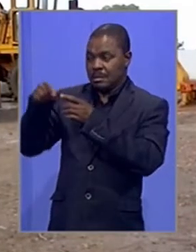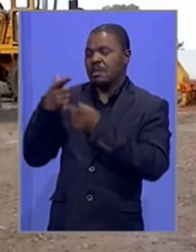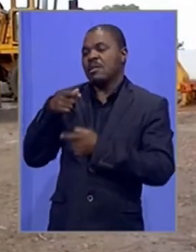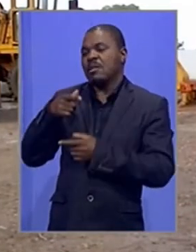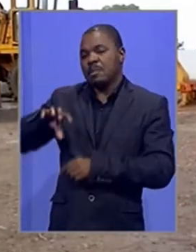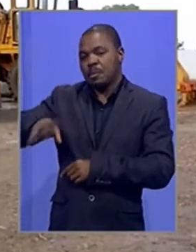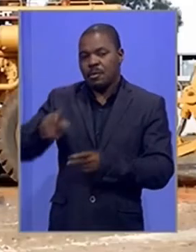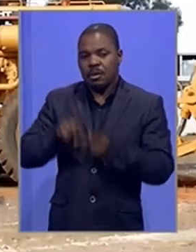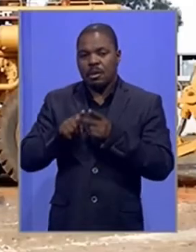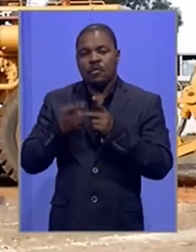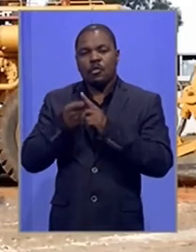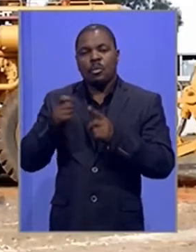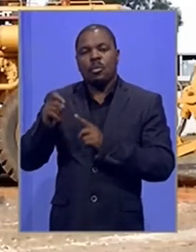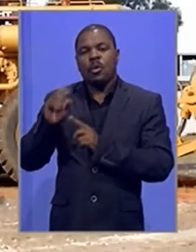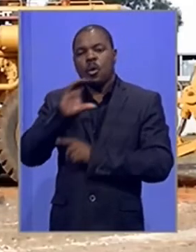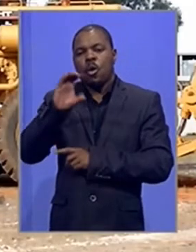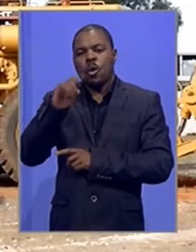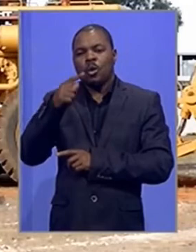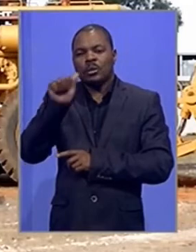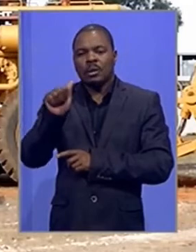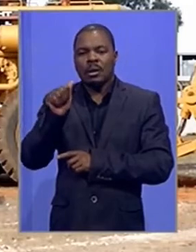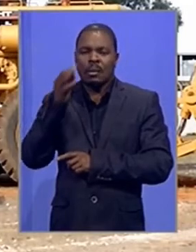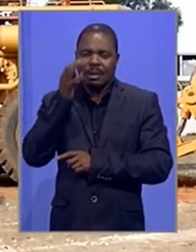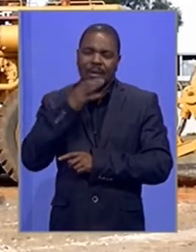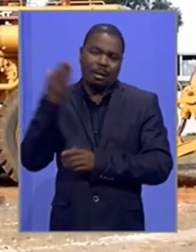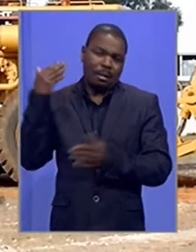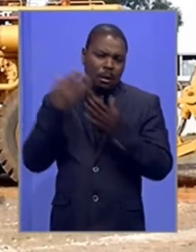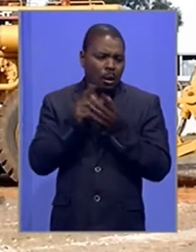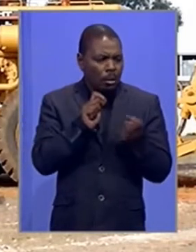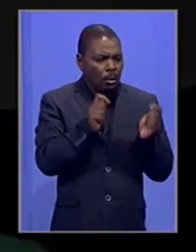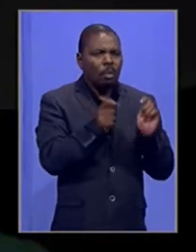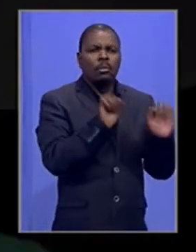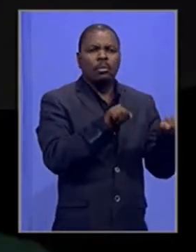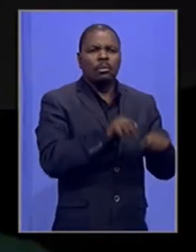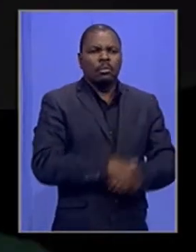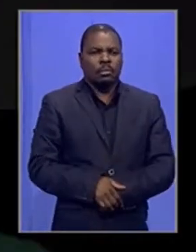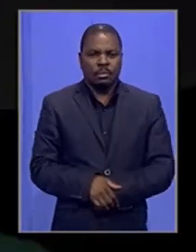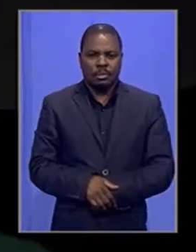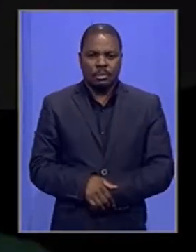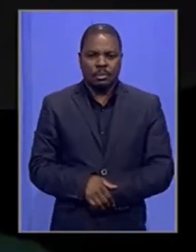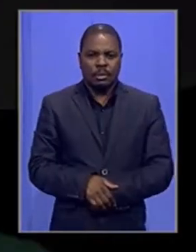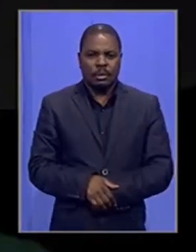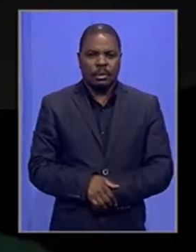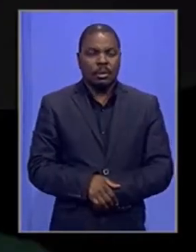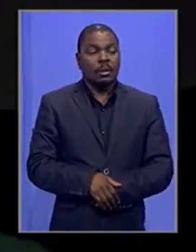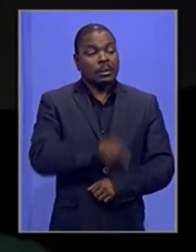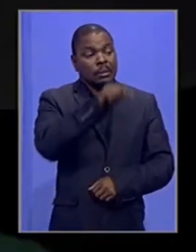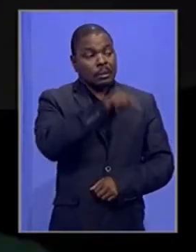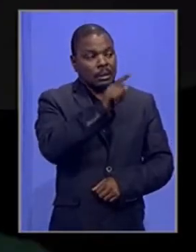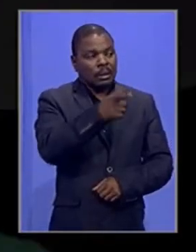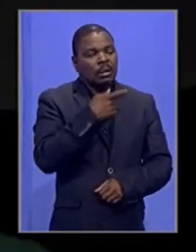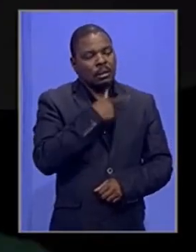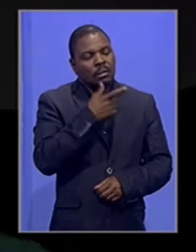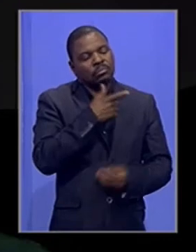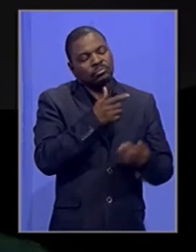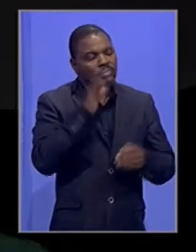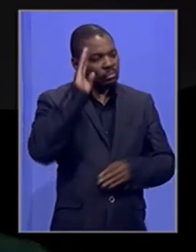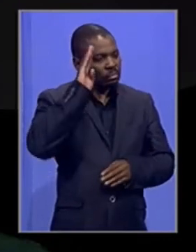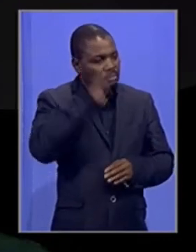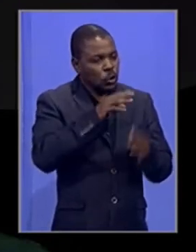le ditaba tsa marena le re ho se ho bile le diphetoho tse itseng. The construction of temporary